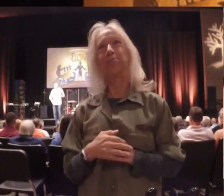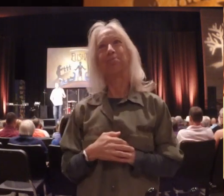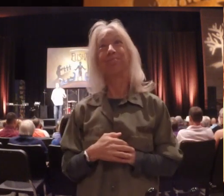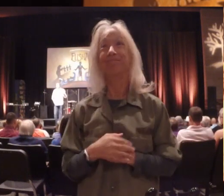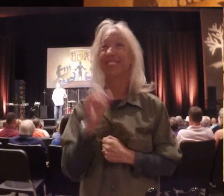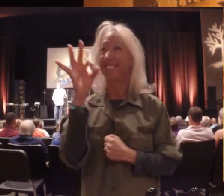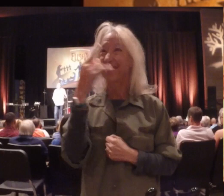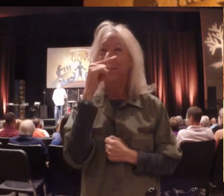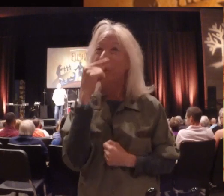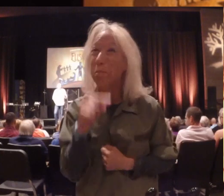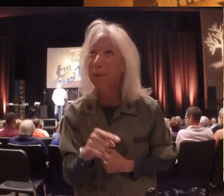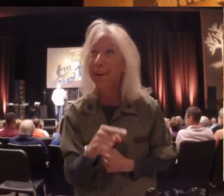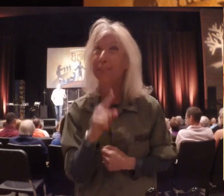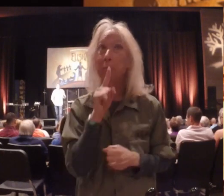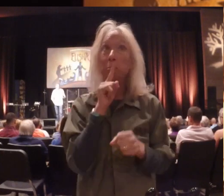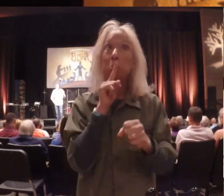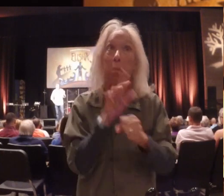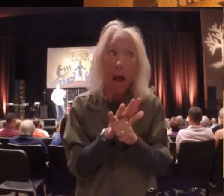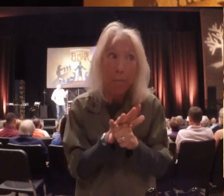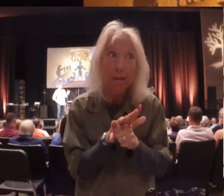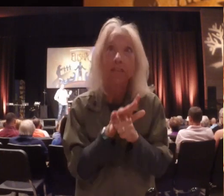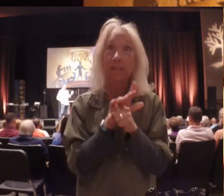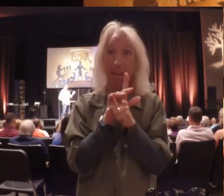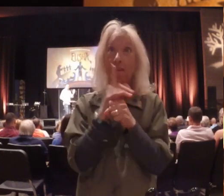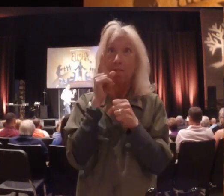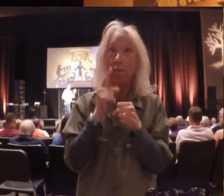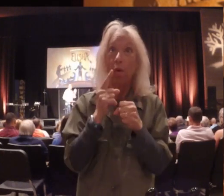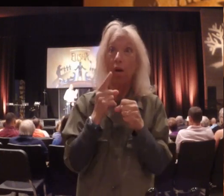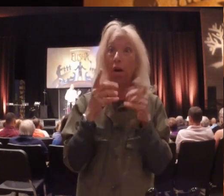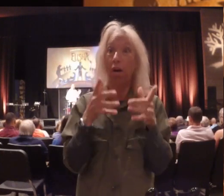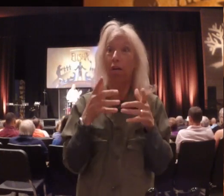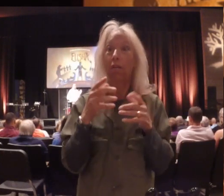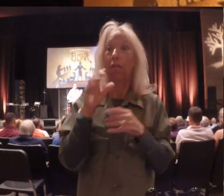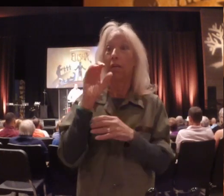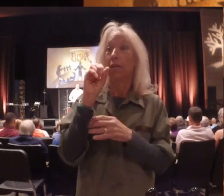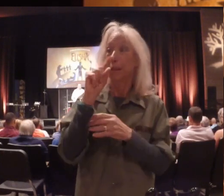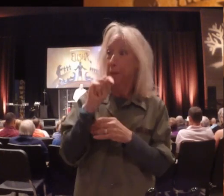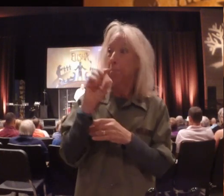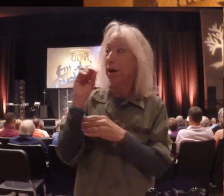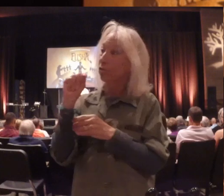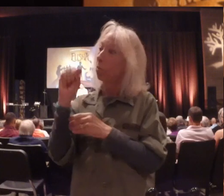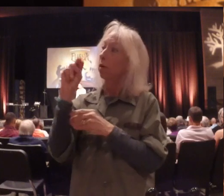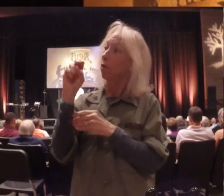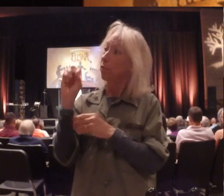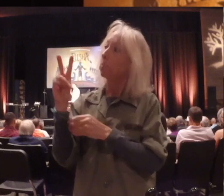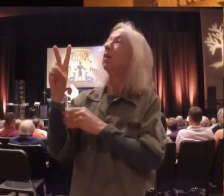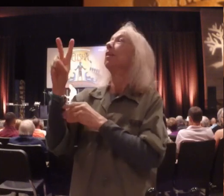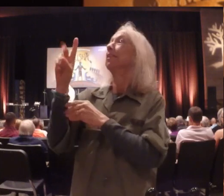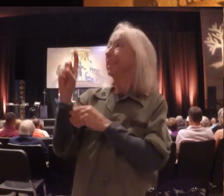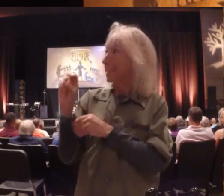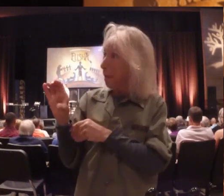if you will commit to do that for us just this next year, that would be amazing. And what it will do is it will open